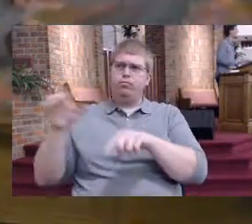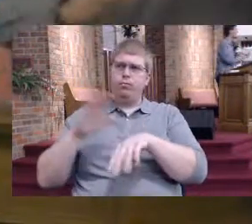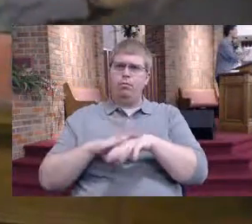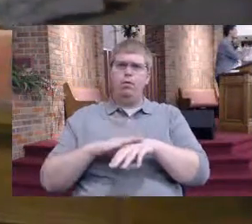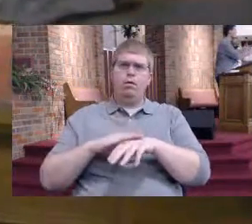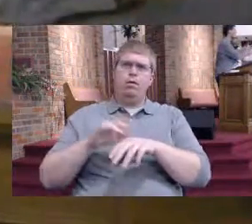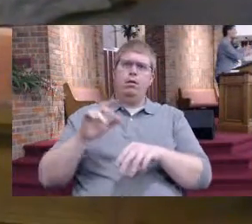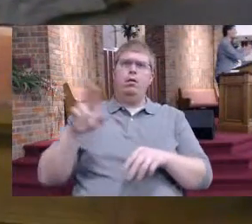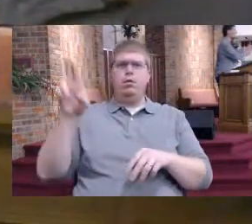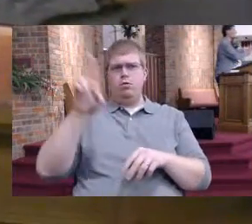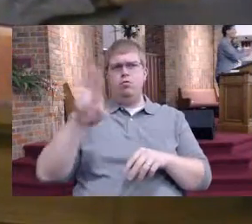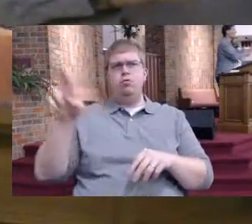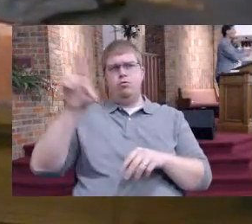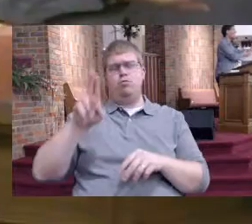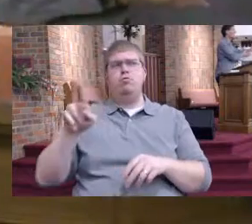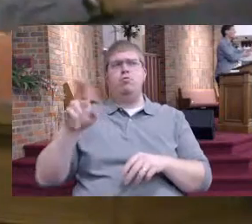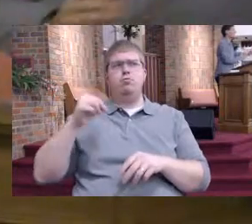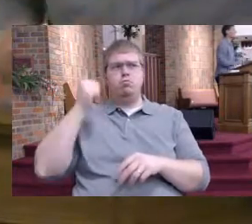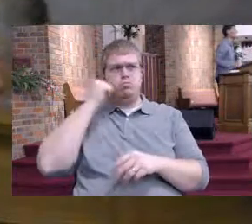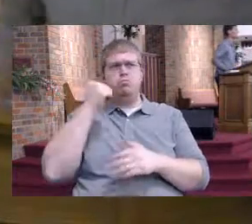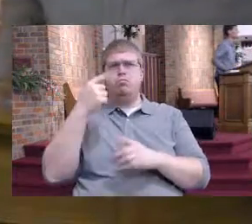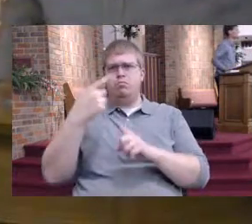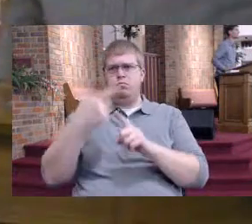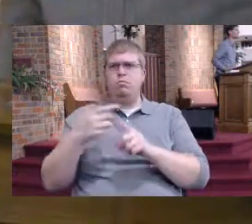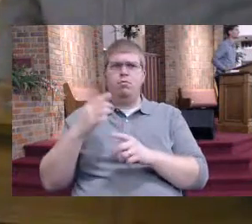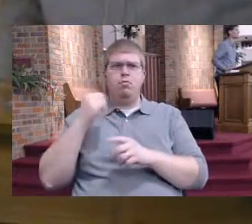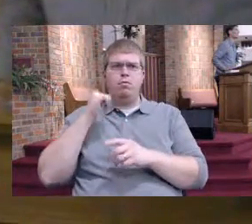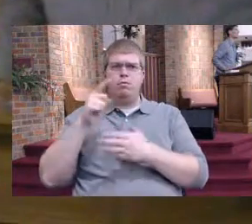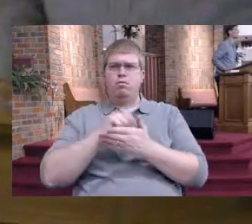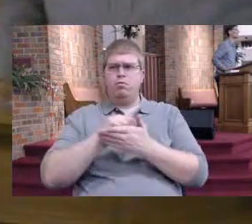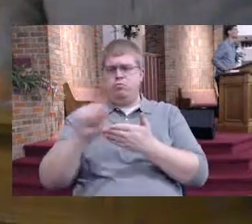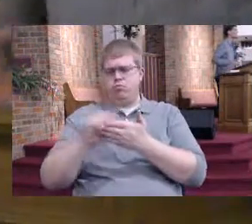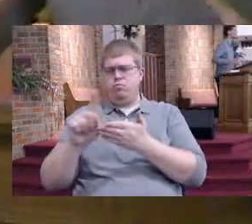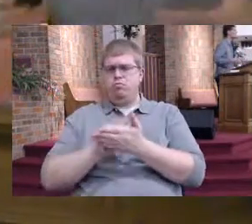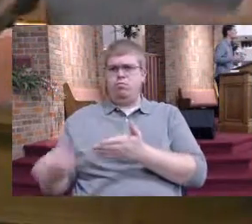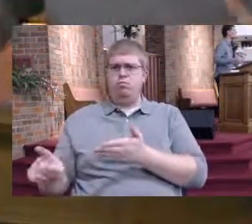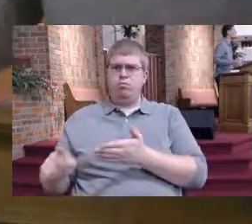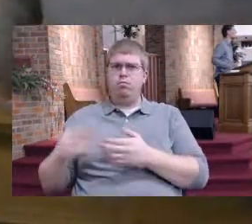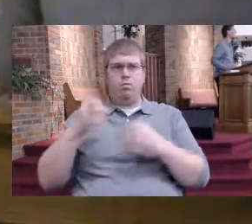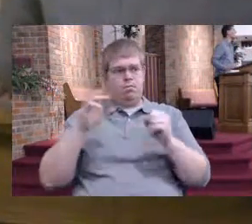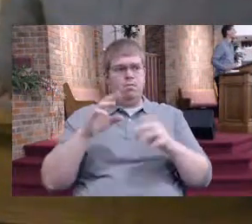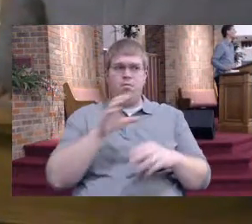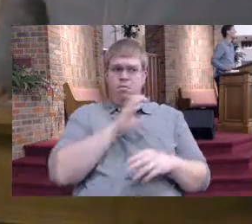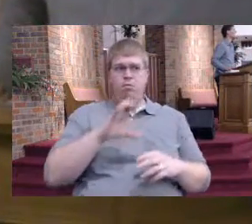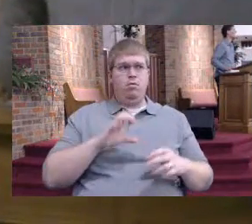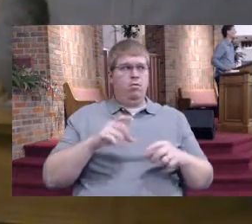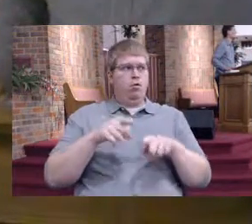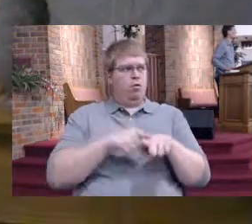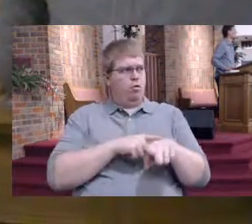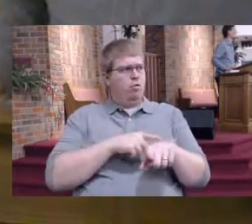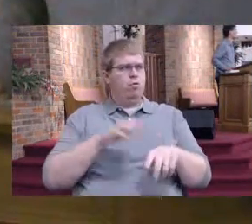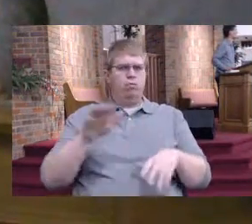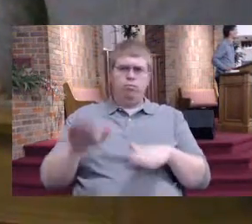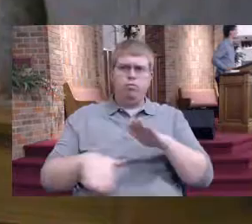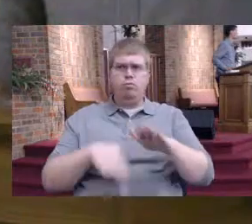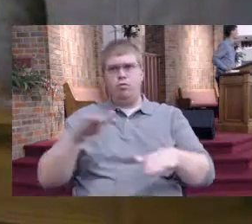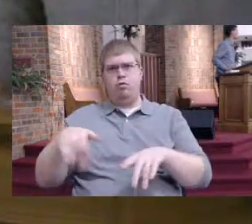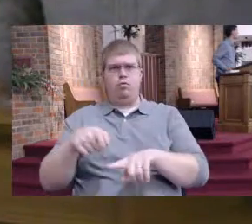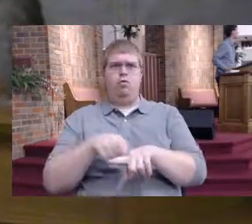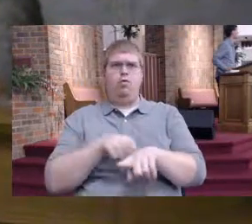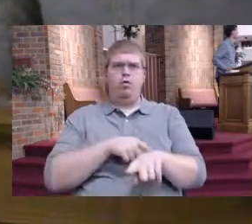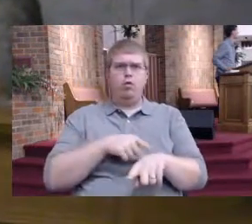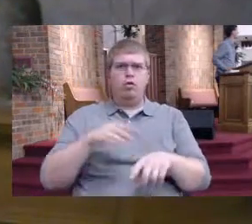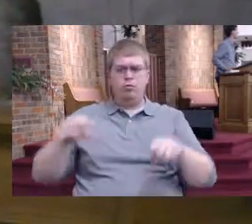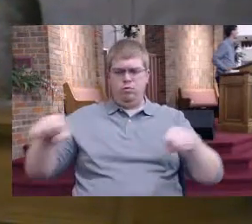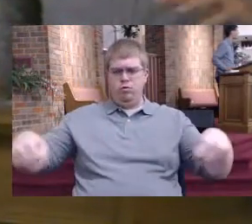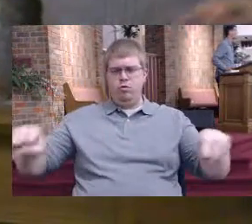had some Christians coming from pretty far, especially on foot and on bikes, to be a part of our gatherings on those Thursday